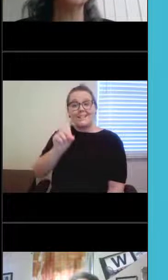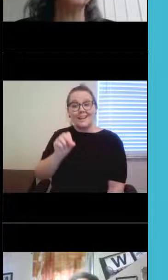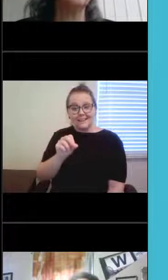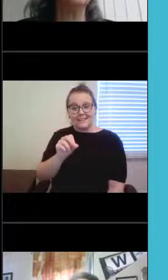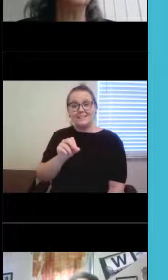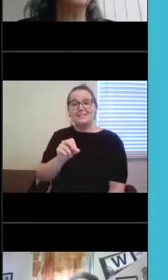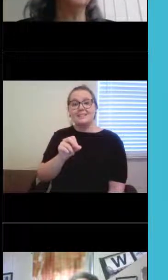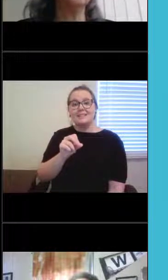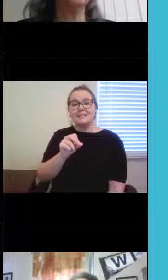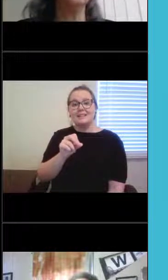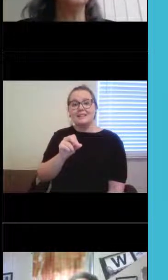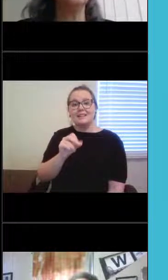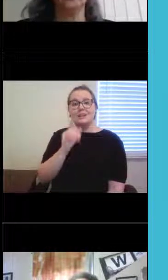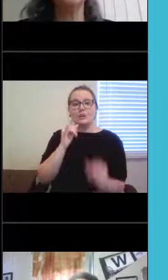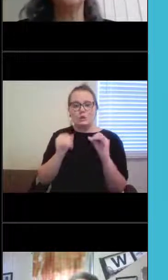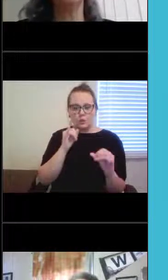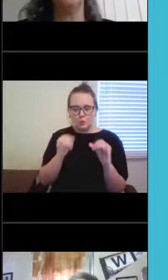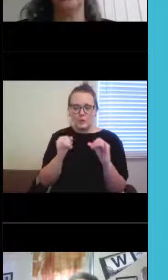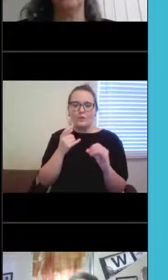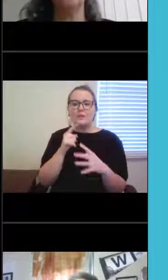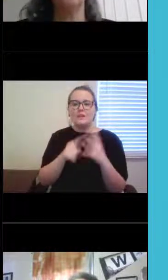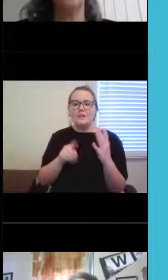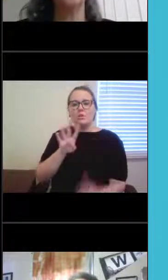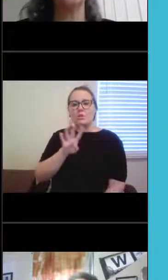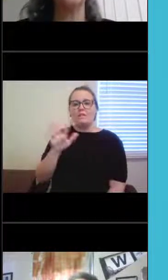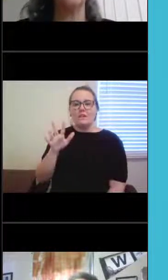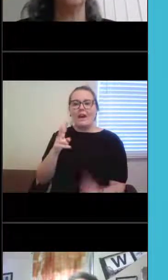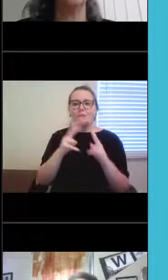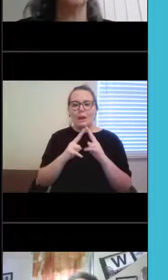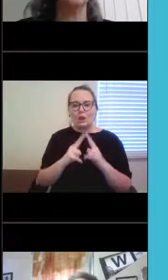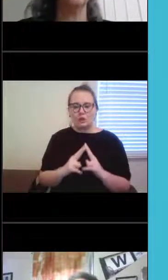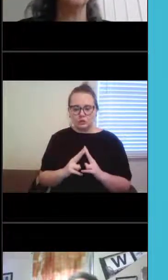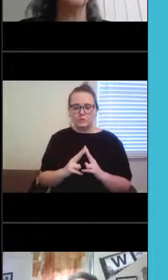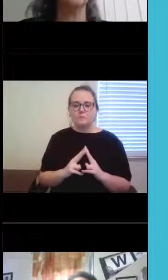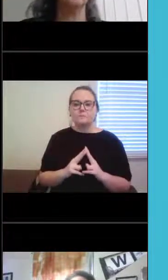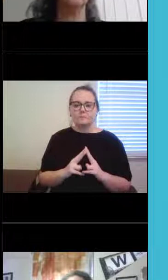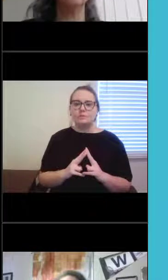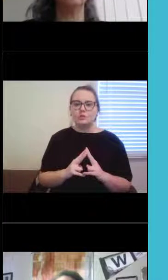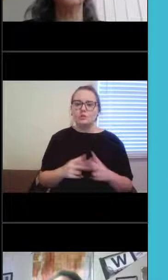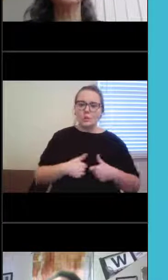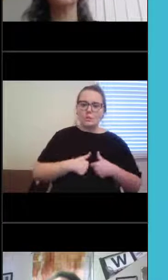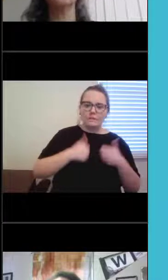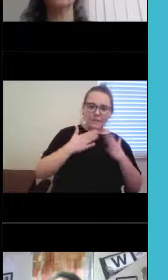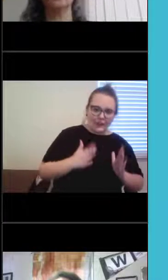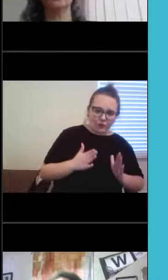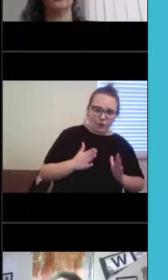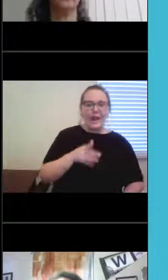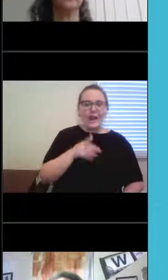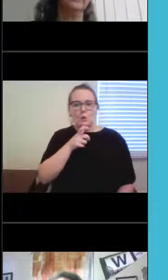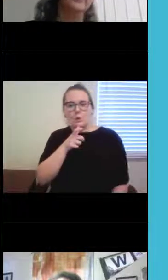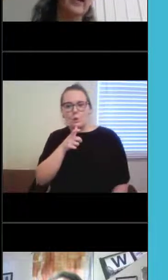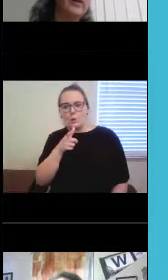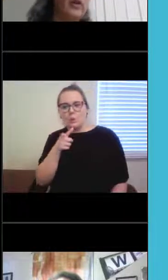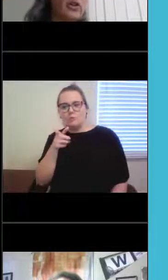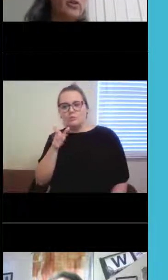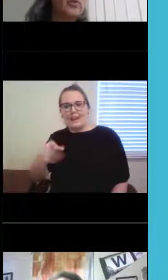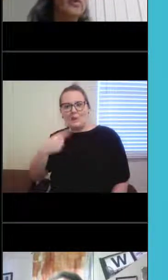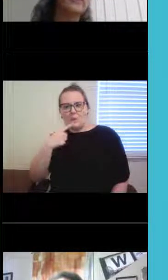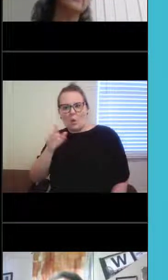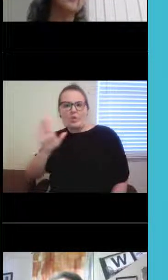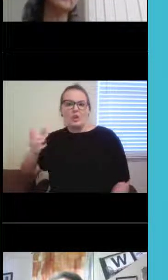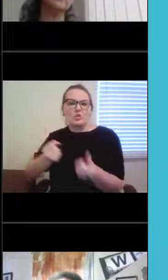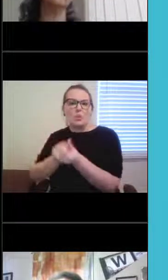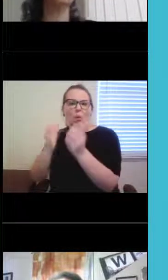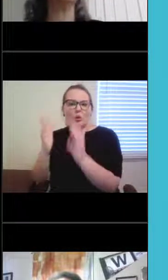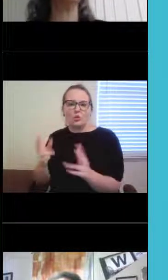qualitative interviews of these 45 pairs, sort of matched pairs of survivors and their, what we called, supporters. And we just